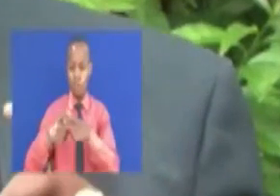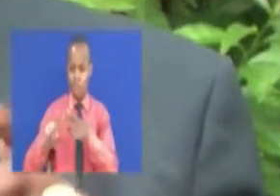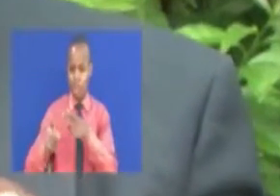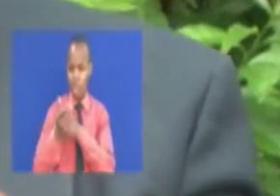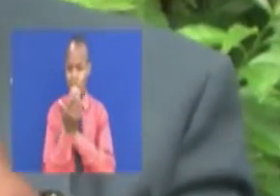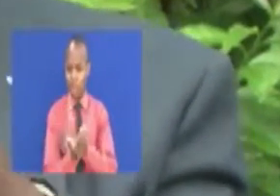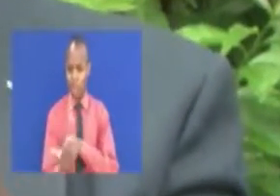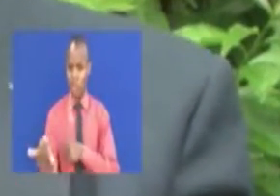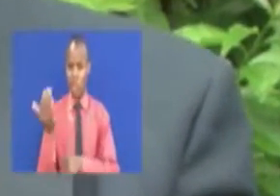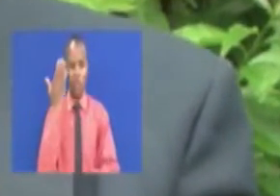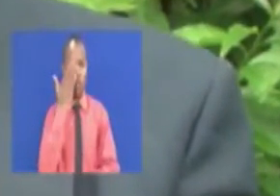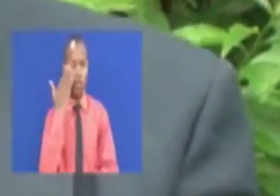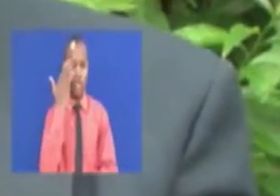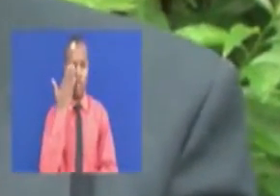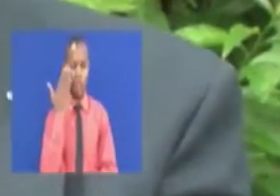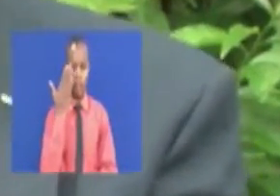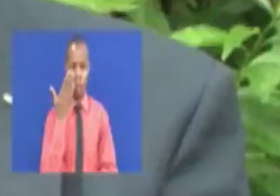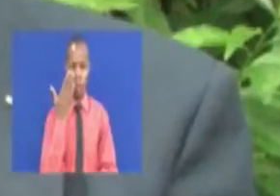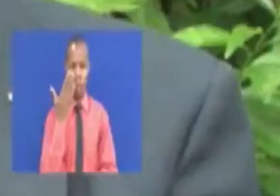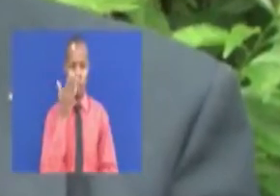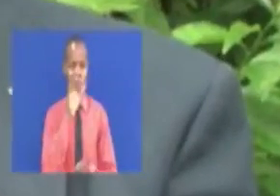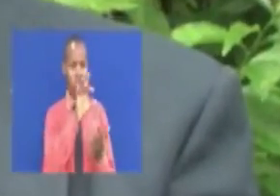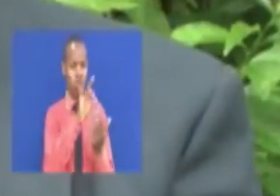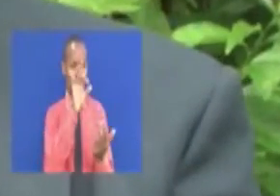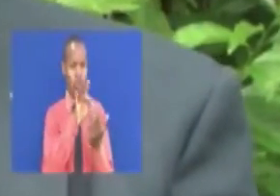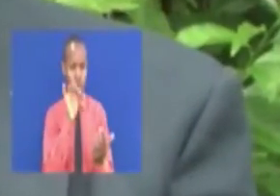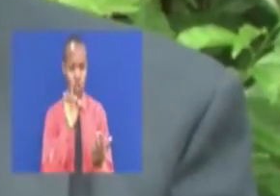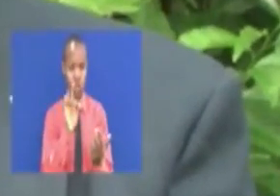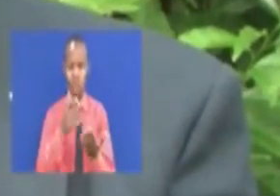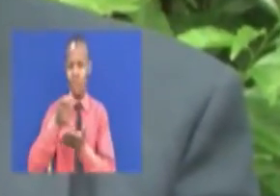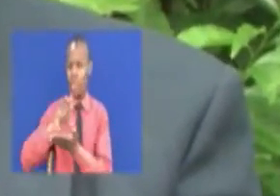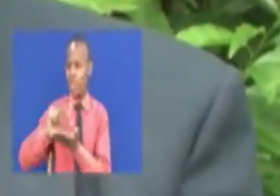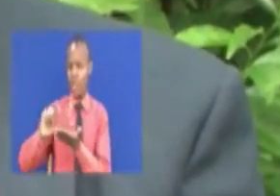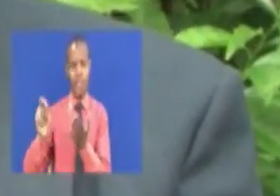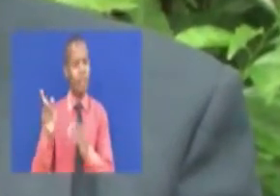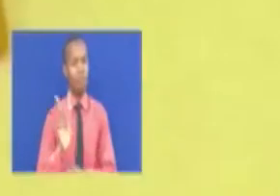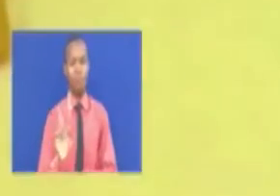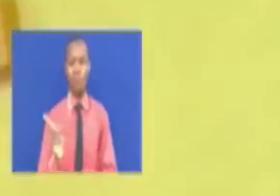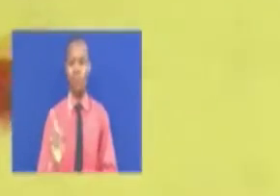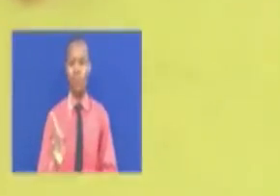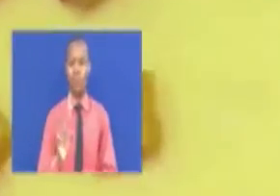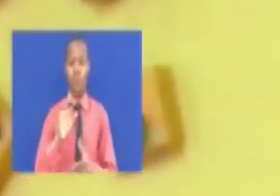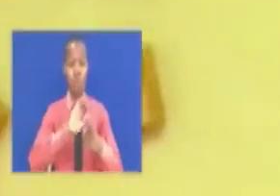child might not choose to write or might choose to write awkwardly.